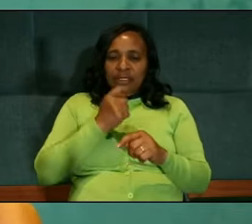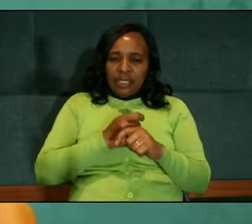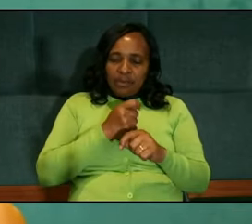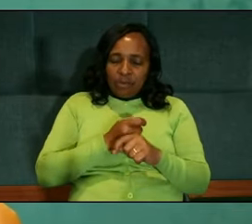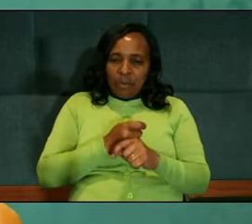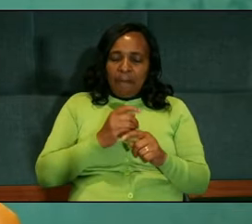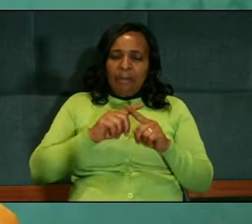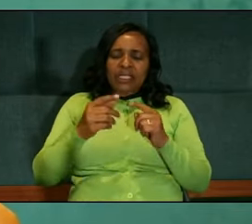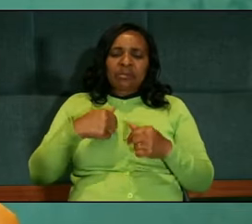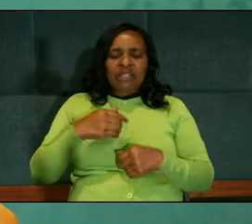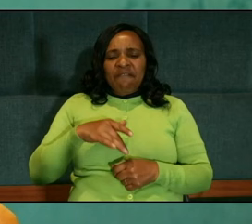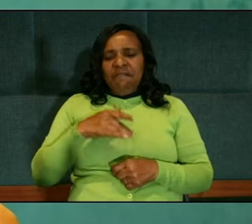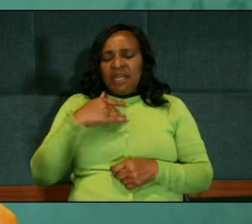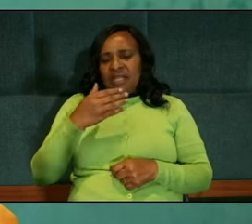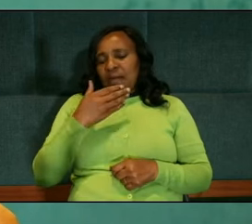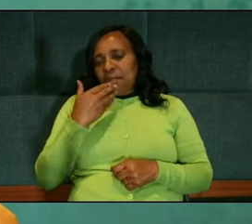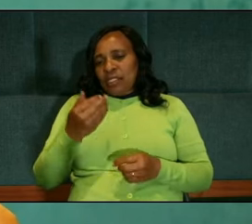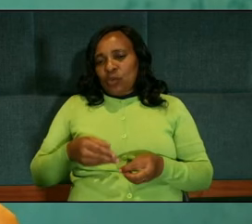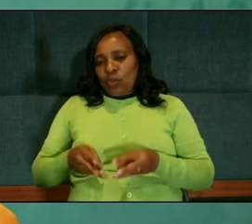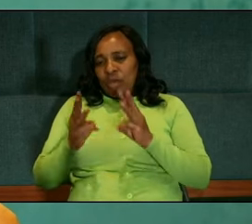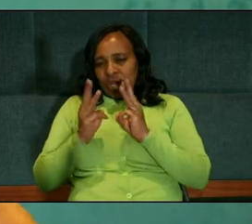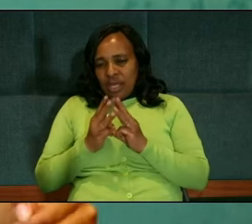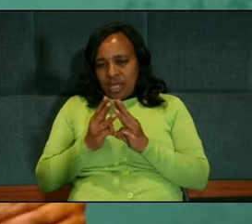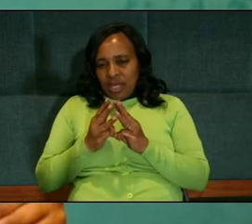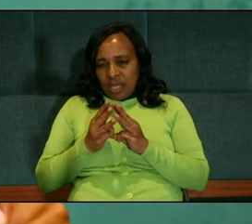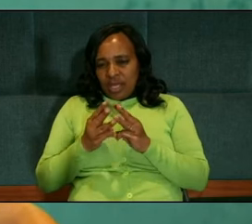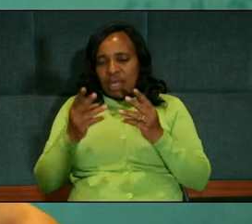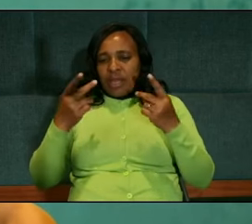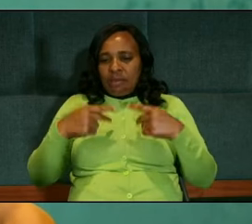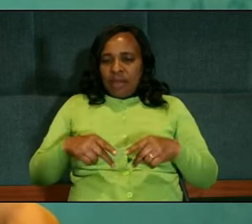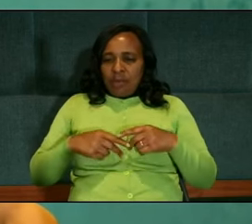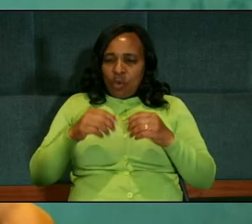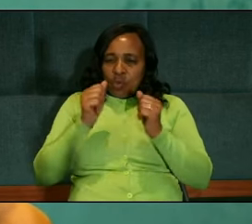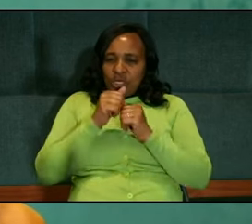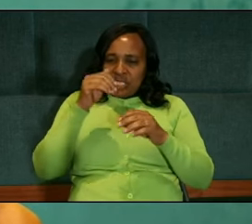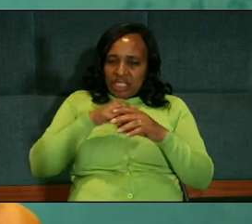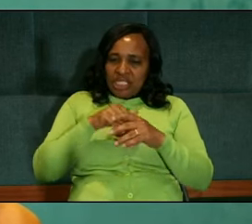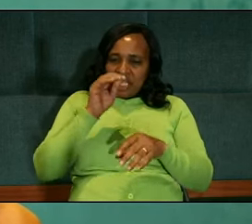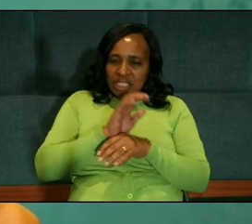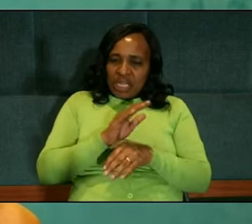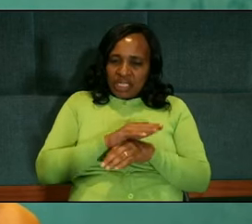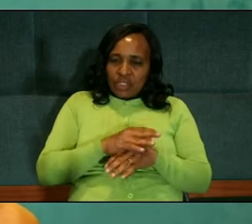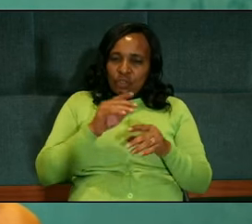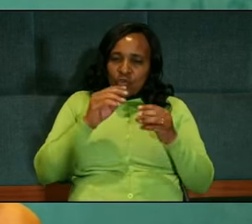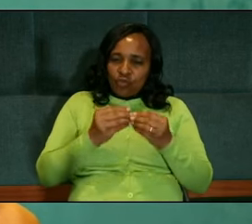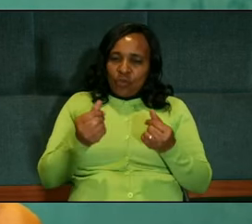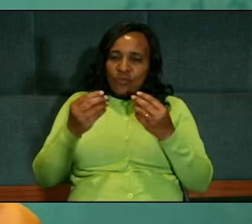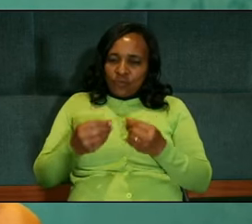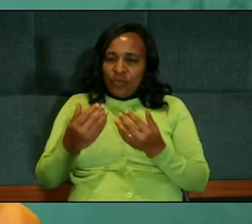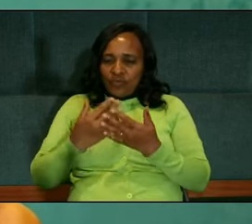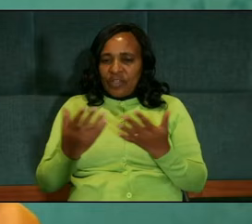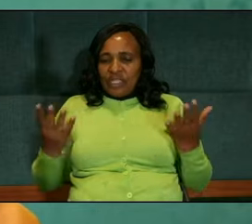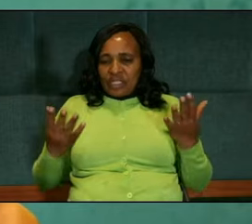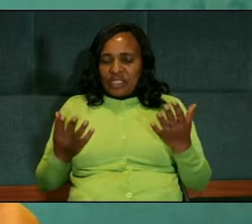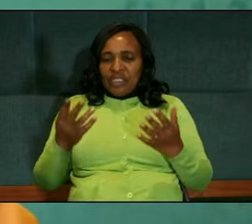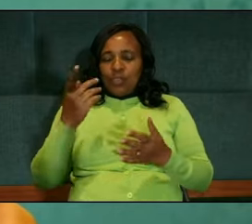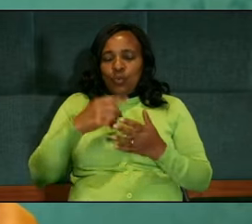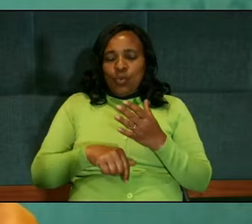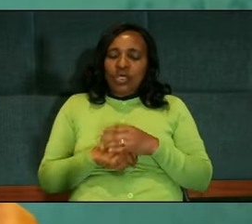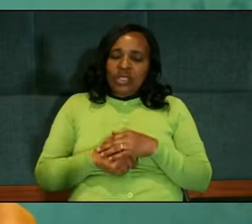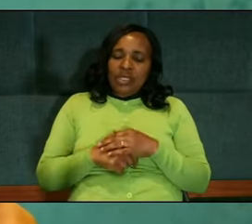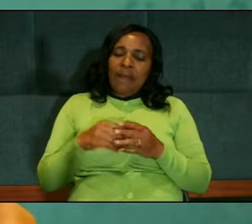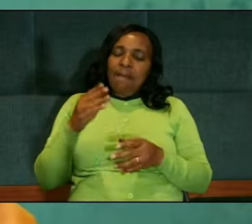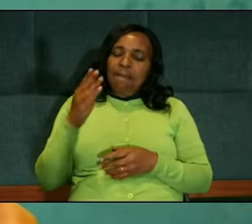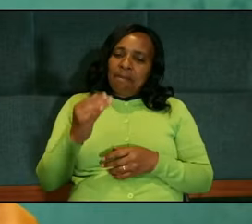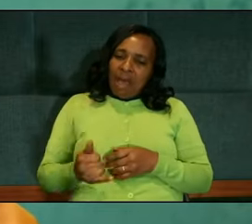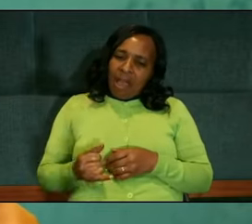best way as the people within the church, the best way we can solve conflicts is